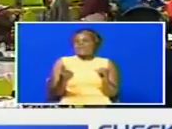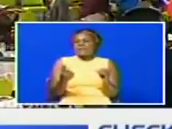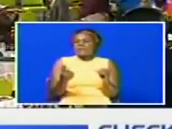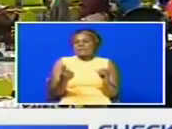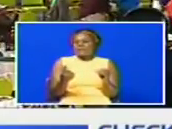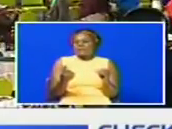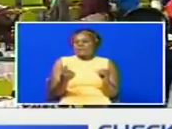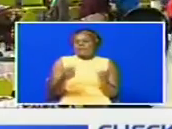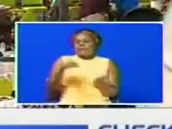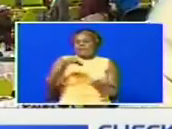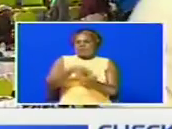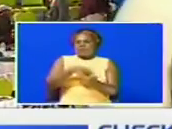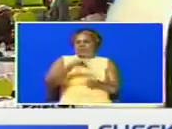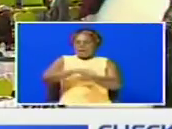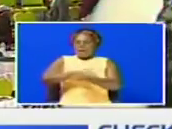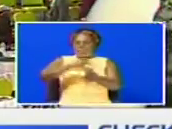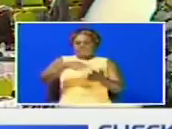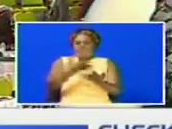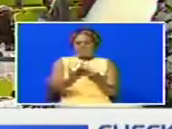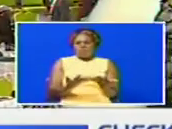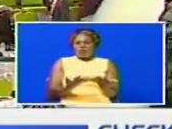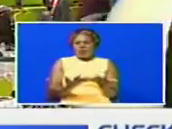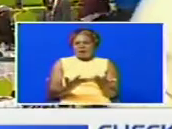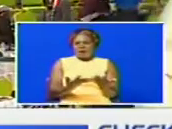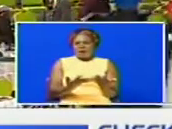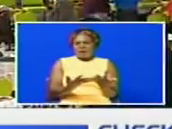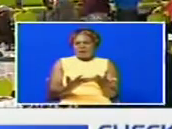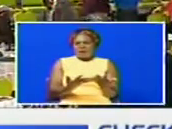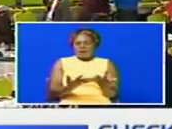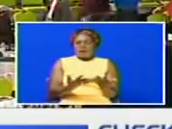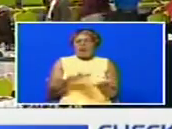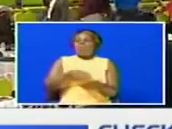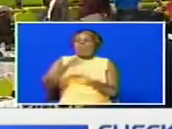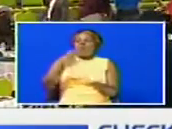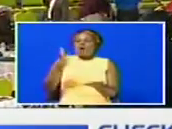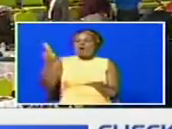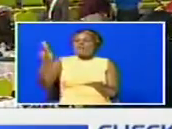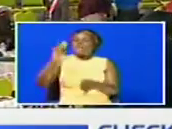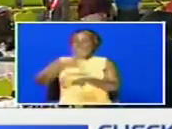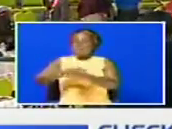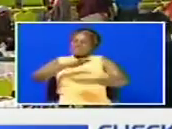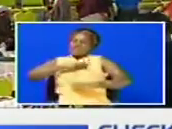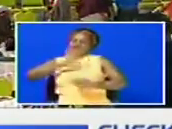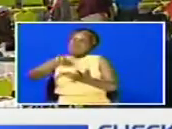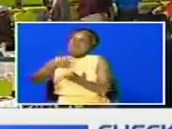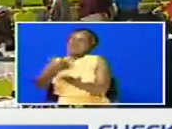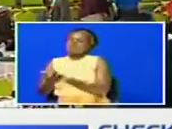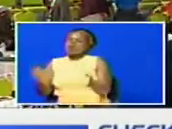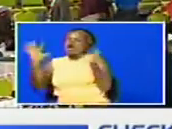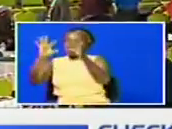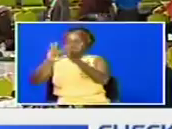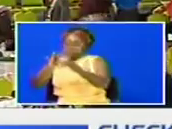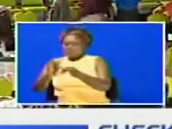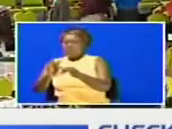as the stations get network, as it says, please note that as more devices get sufficient network connectivity and